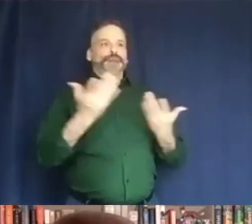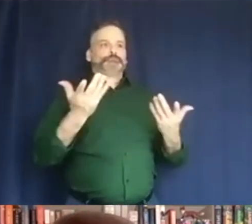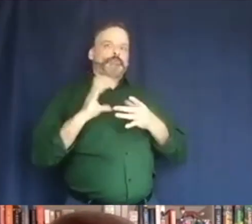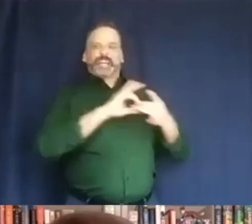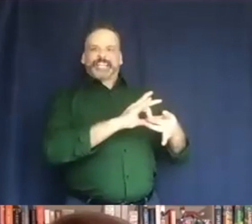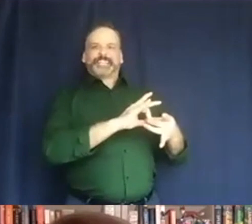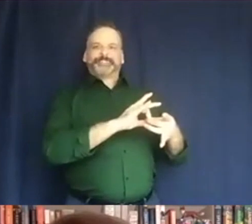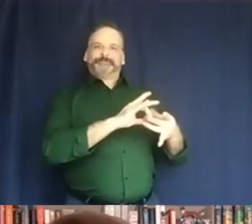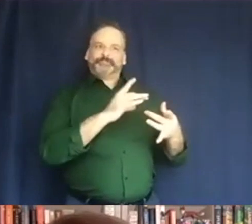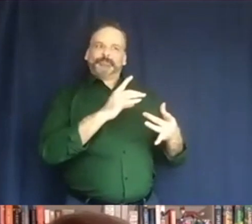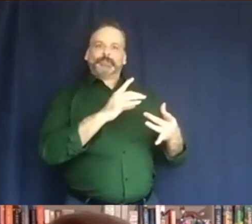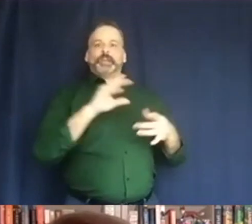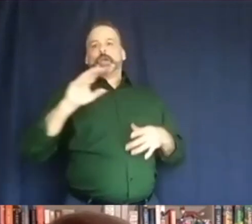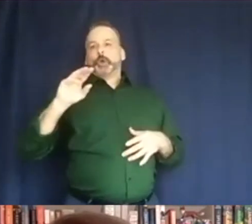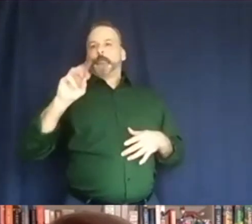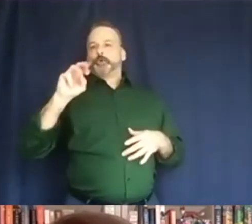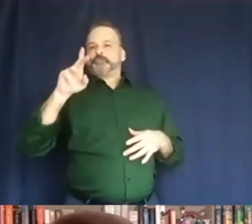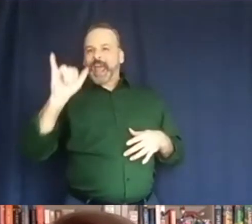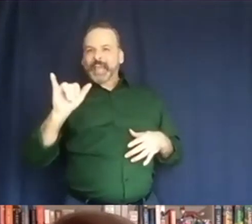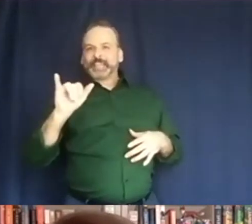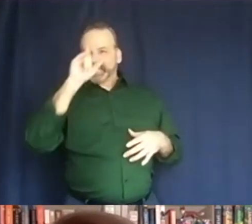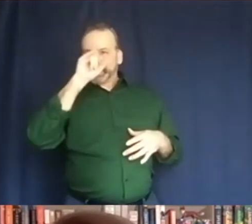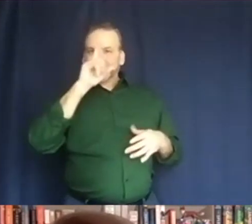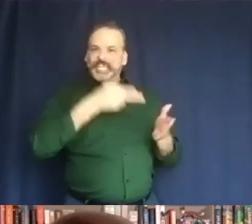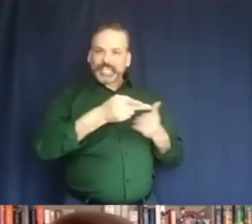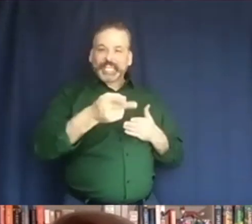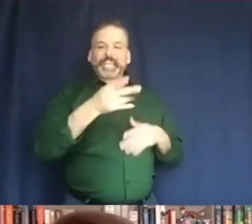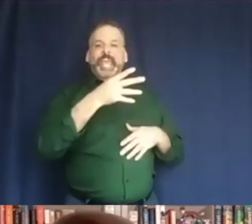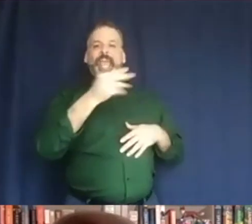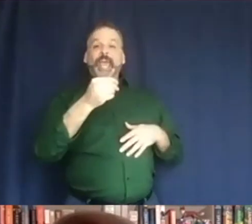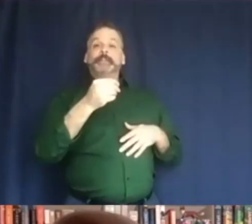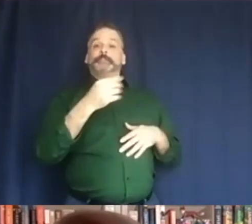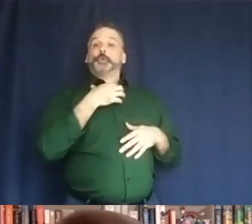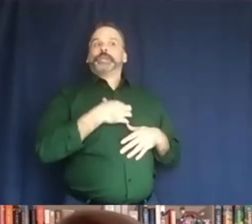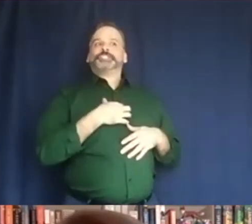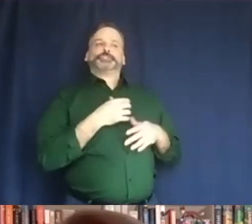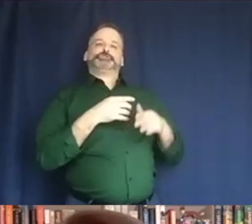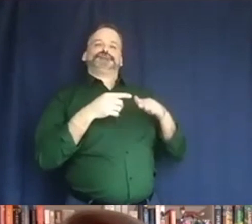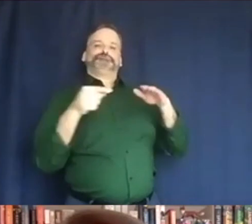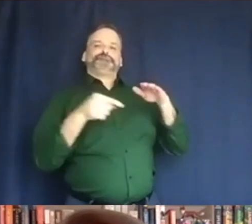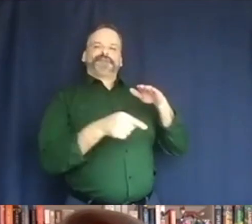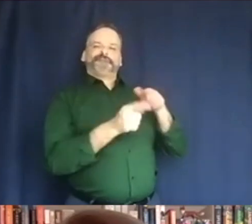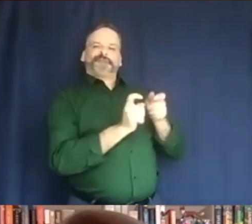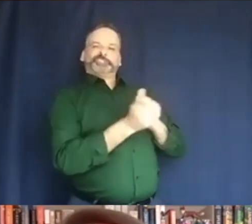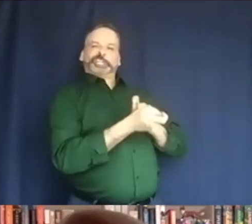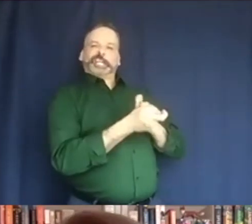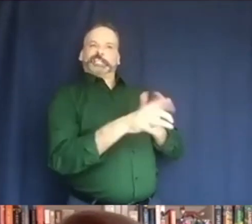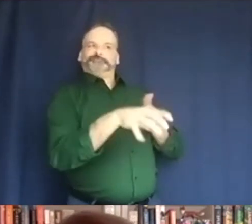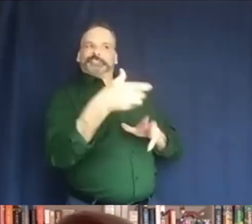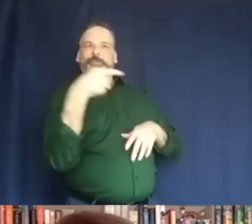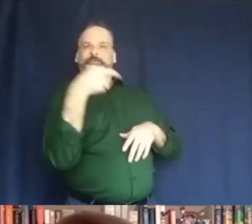so bound to like morality and things like that. And I think also the desire to subvert those things, I think are still always present with us too.